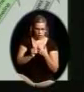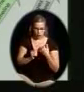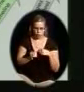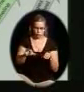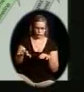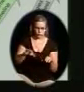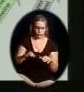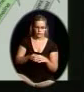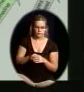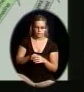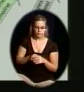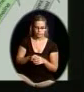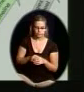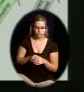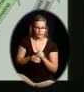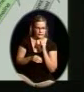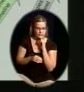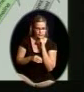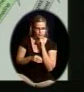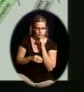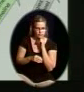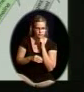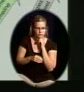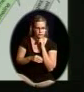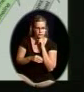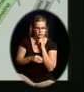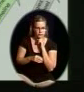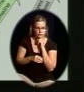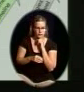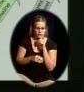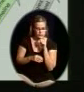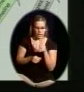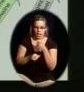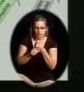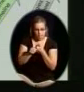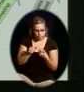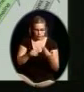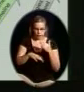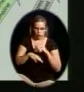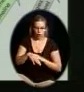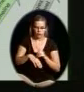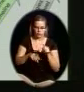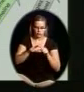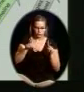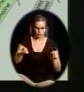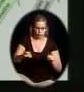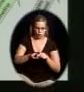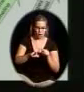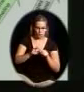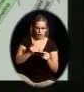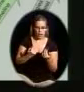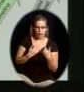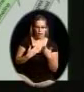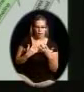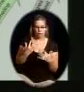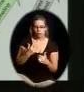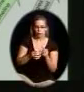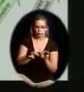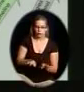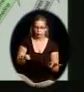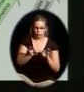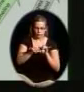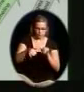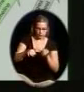not everything is on the balanced scorecard. You couldn't have everything on it, but it provides us the most important kind of measurements that give us